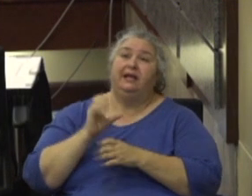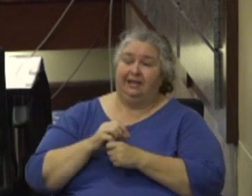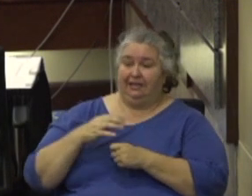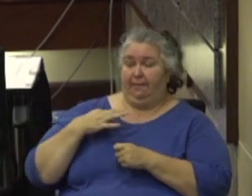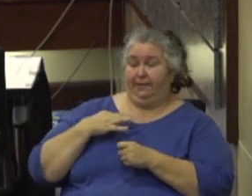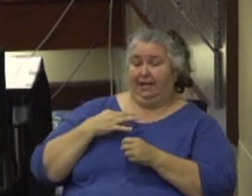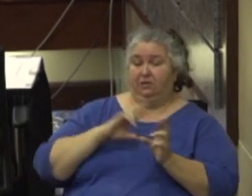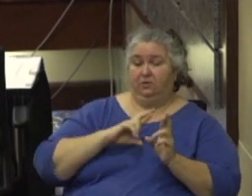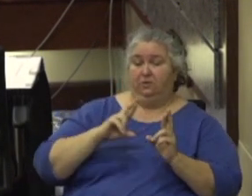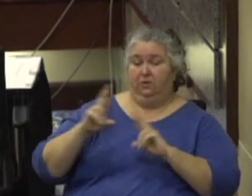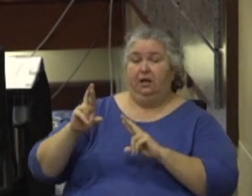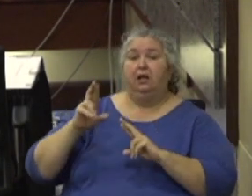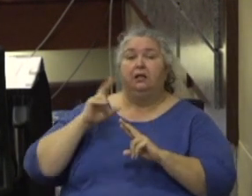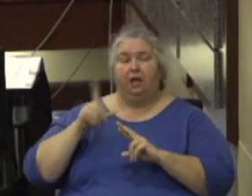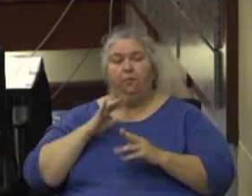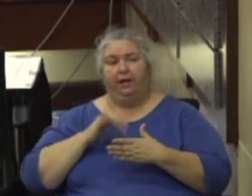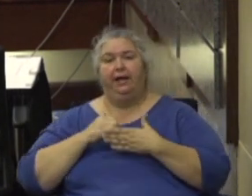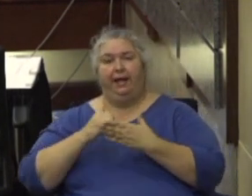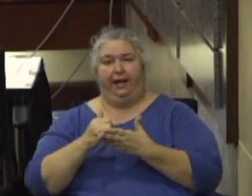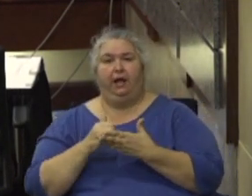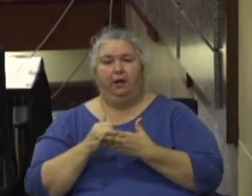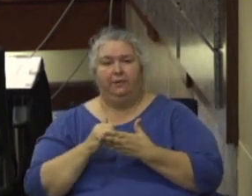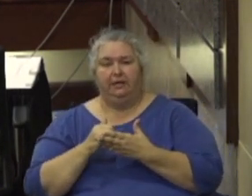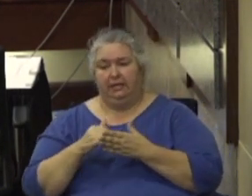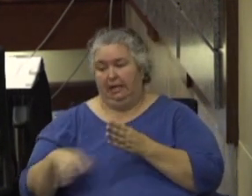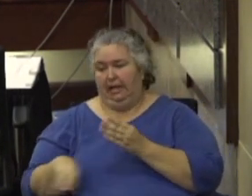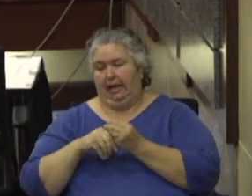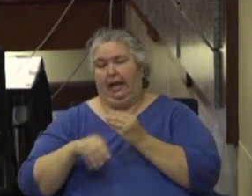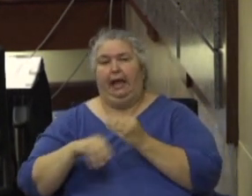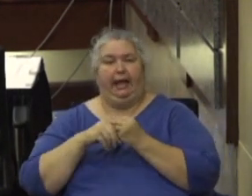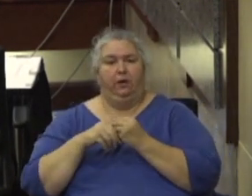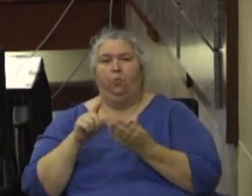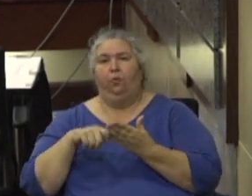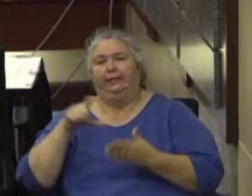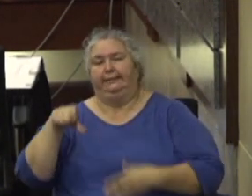now, and we'll walk you through creating that additional content.